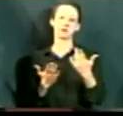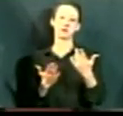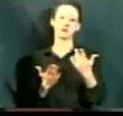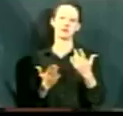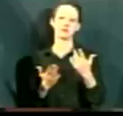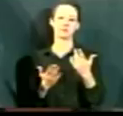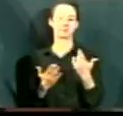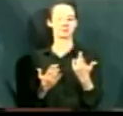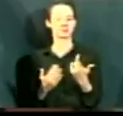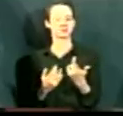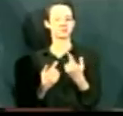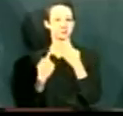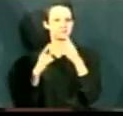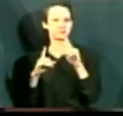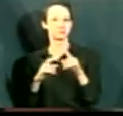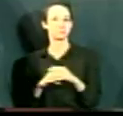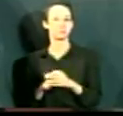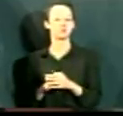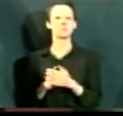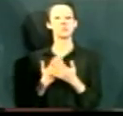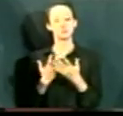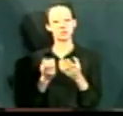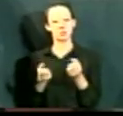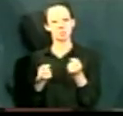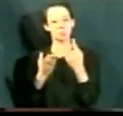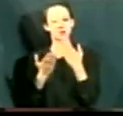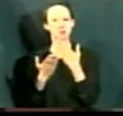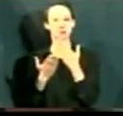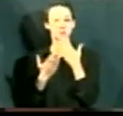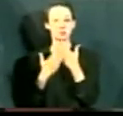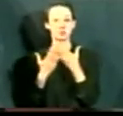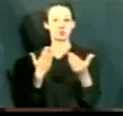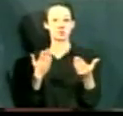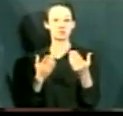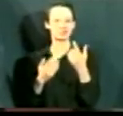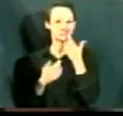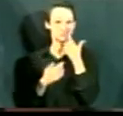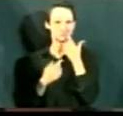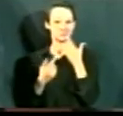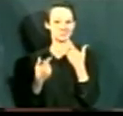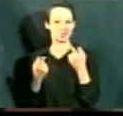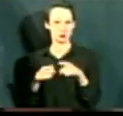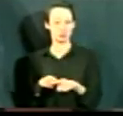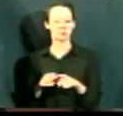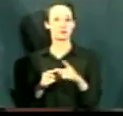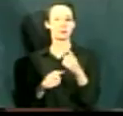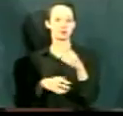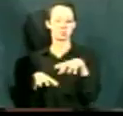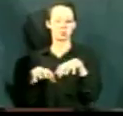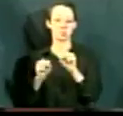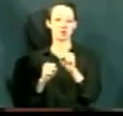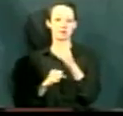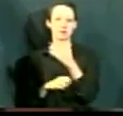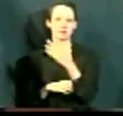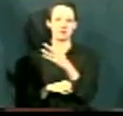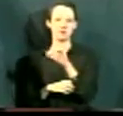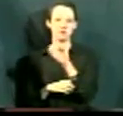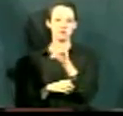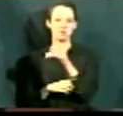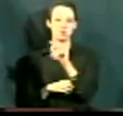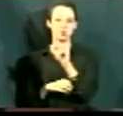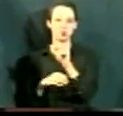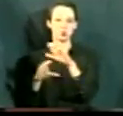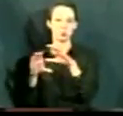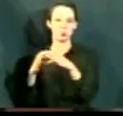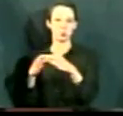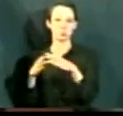There have been some good things going on recently. You adopted the 5-digit course code. I'm assuming TDOE said you must do